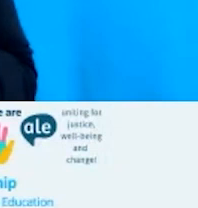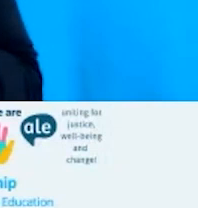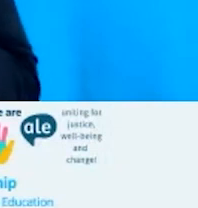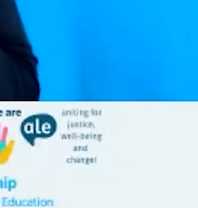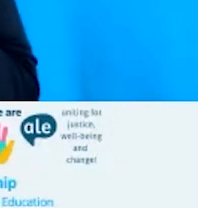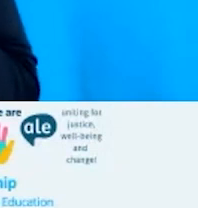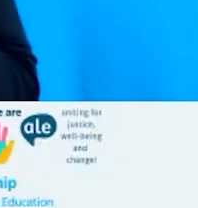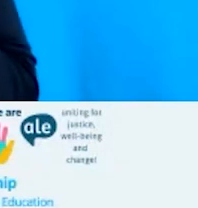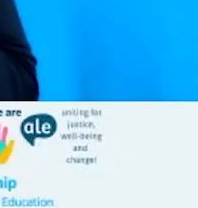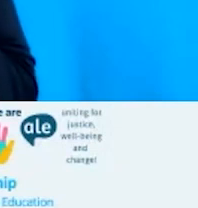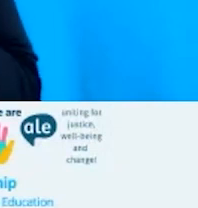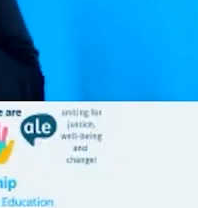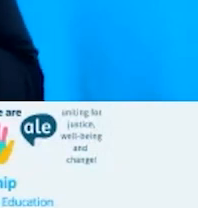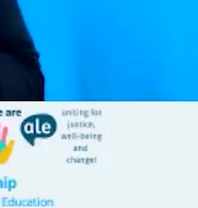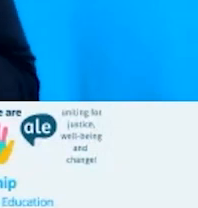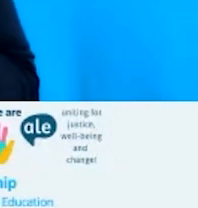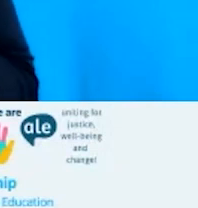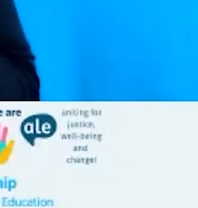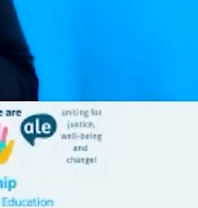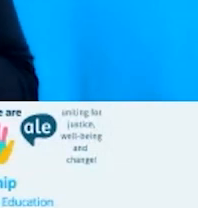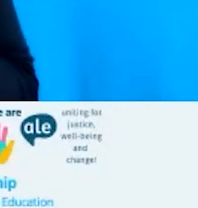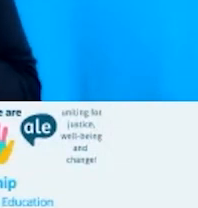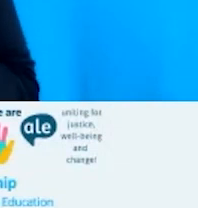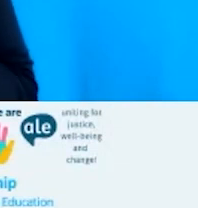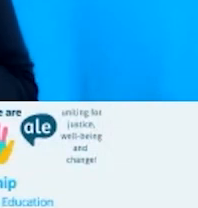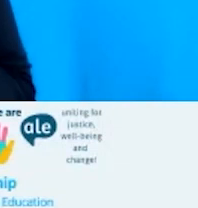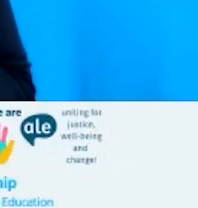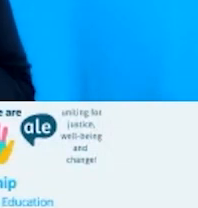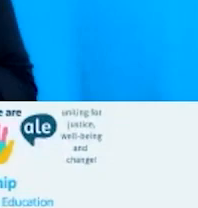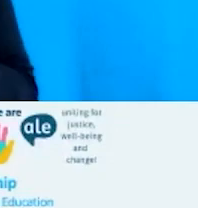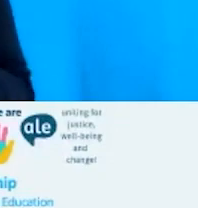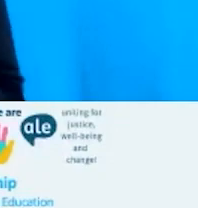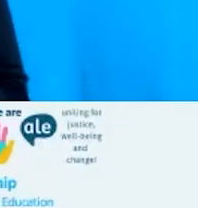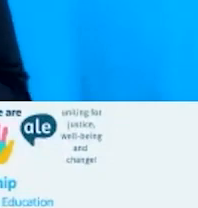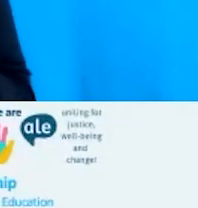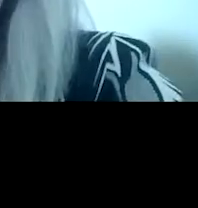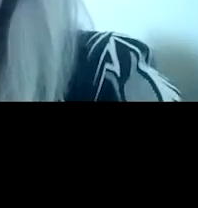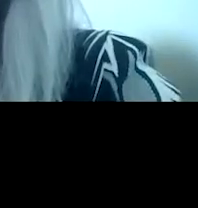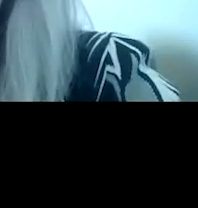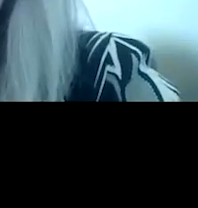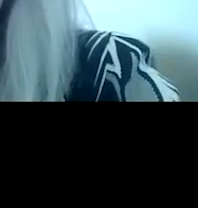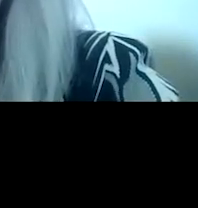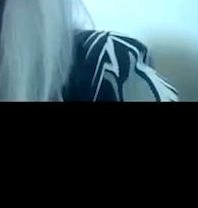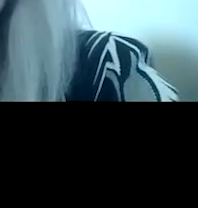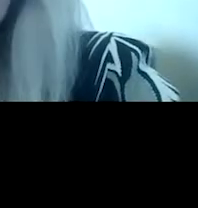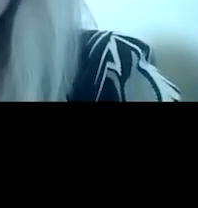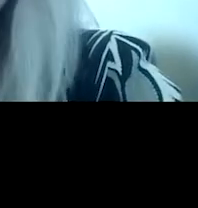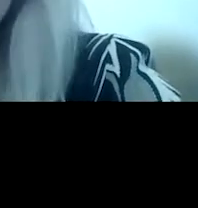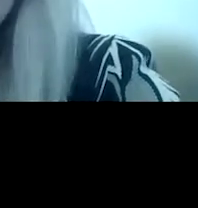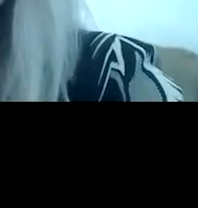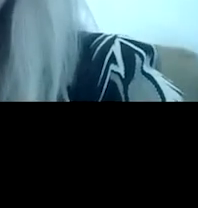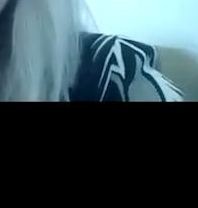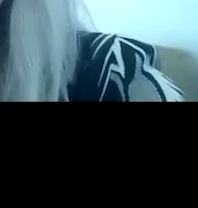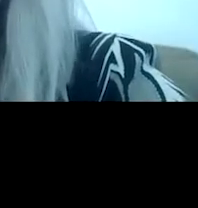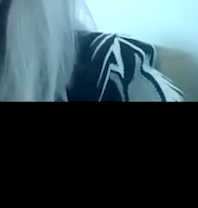luck with establishing democracy there as well, establishing a new order, a new world. Thank you